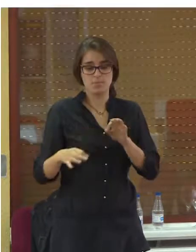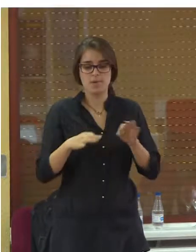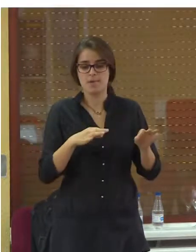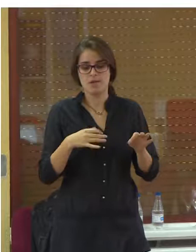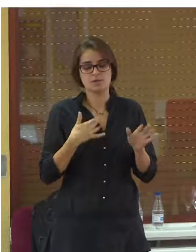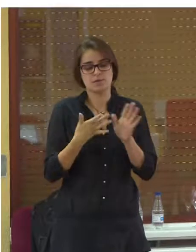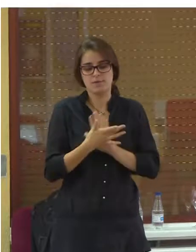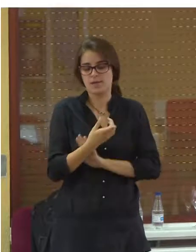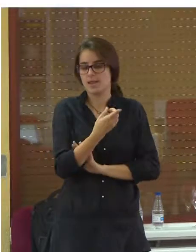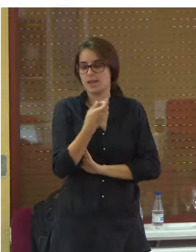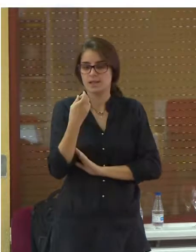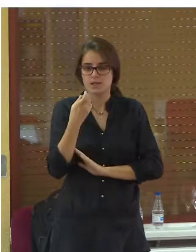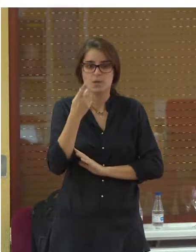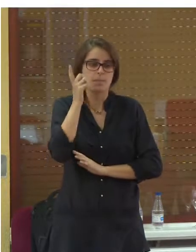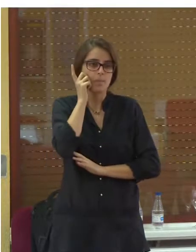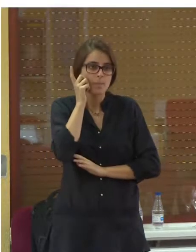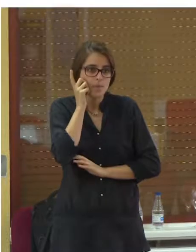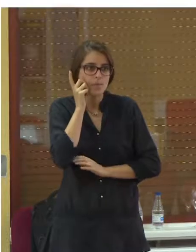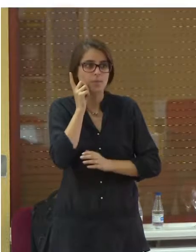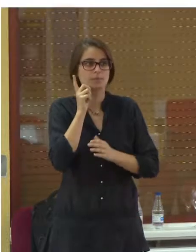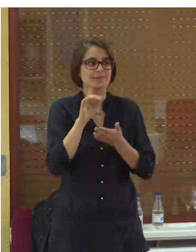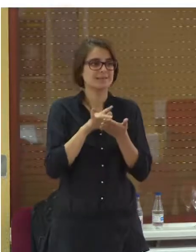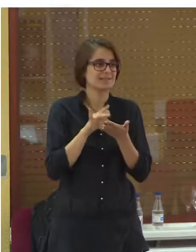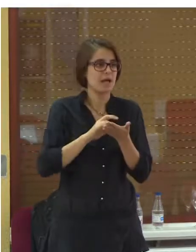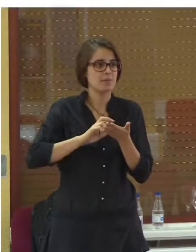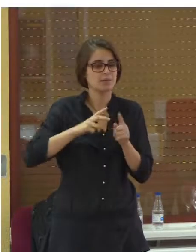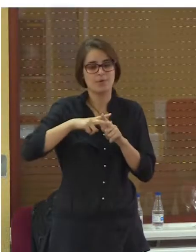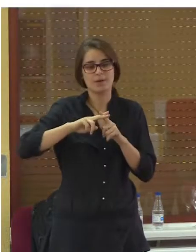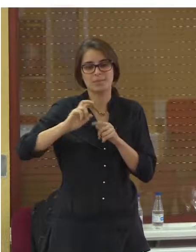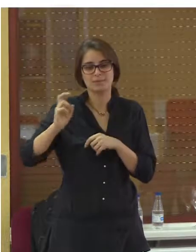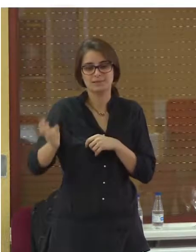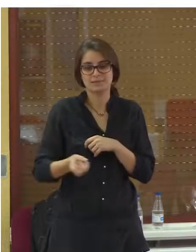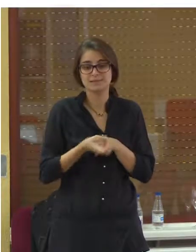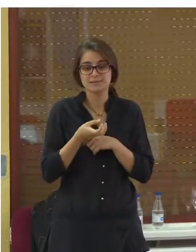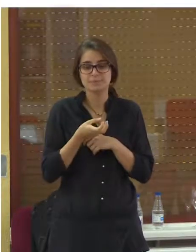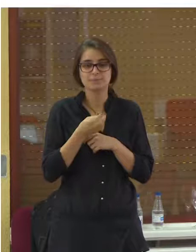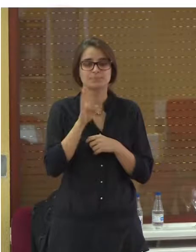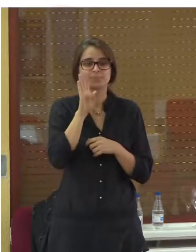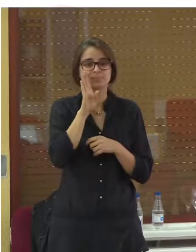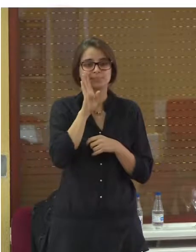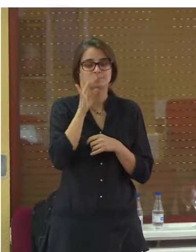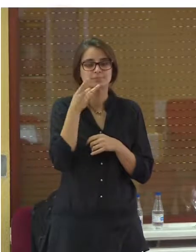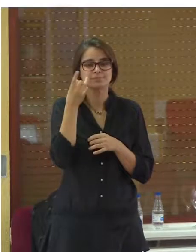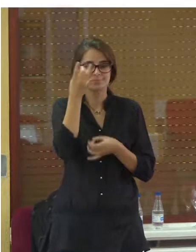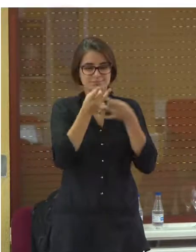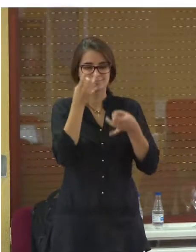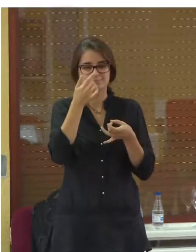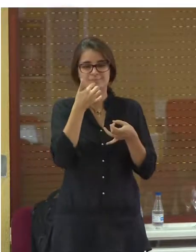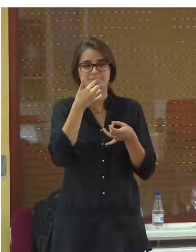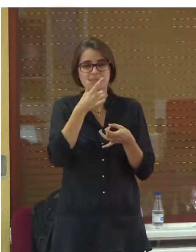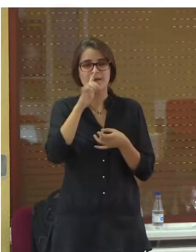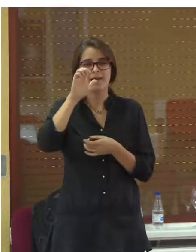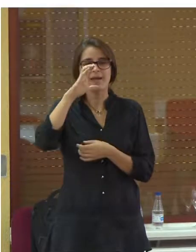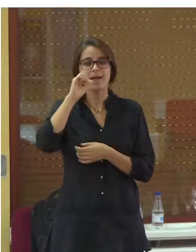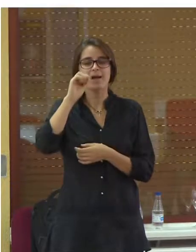you're just giving it for granted. You're giving for granted that they will have these smartphones and tablets. So